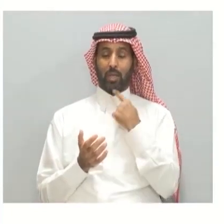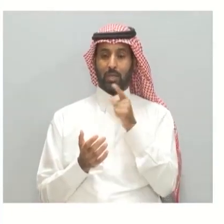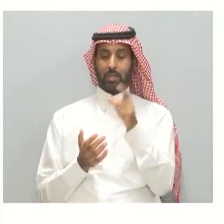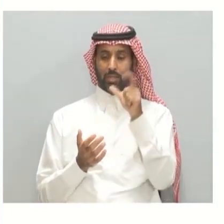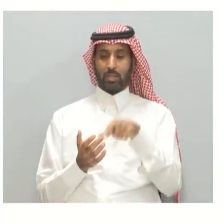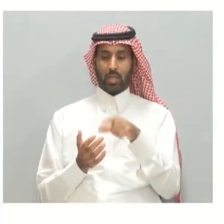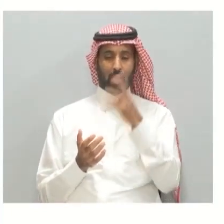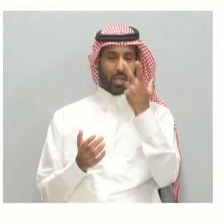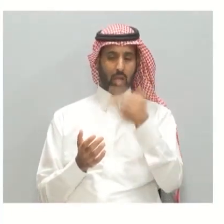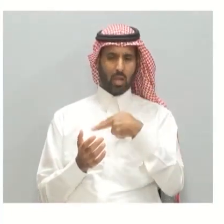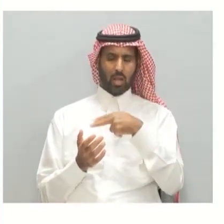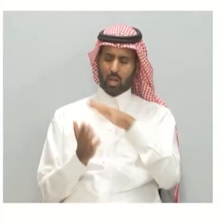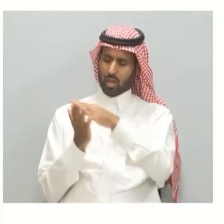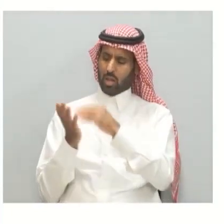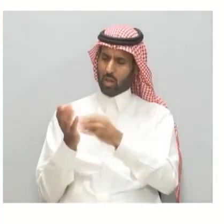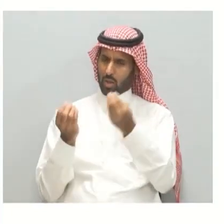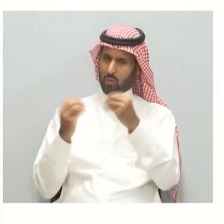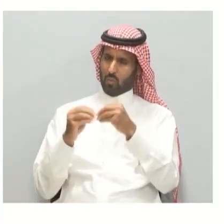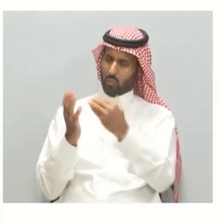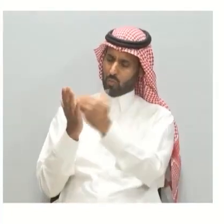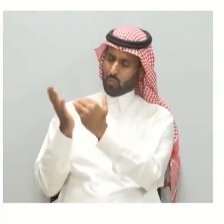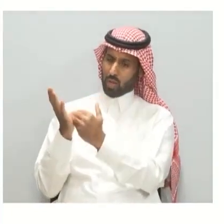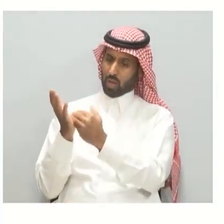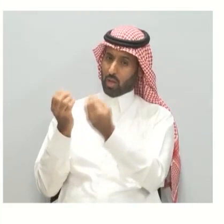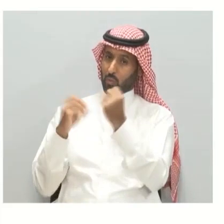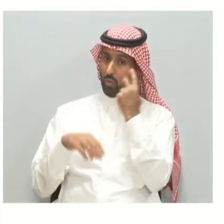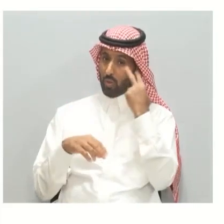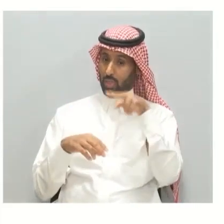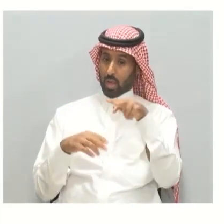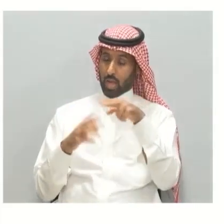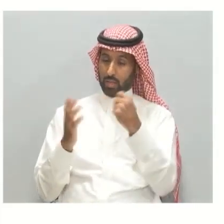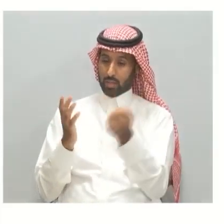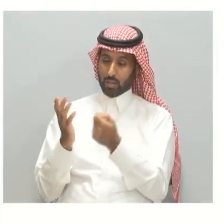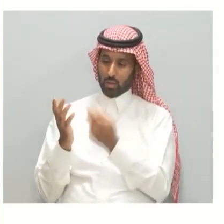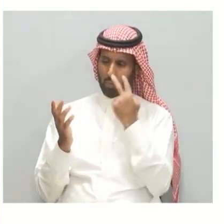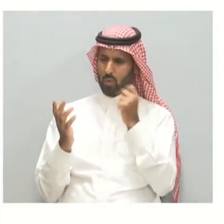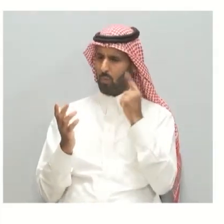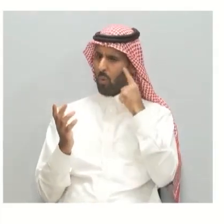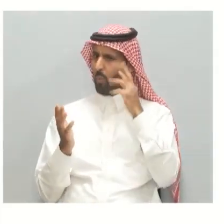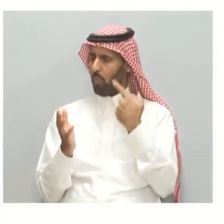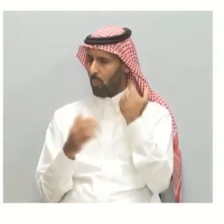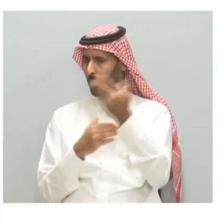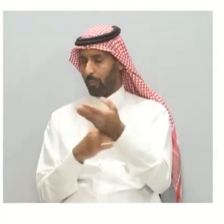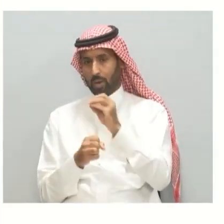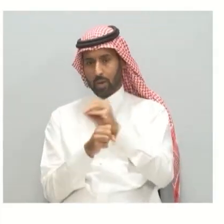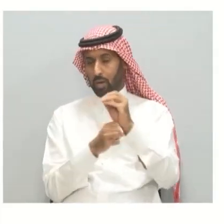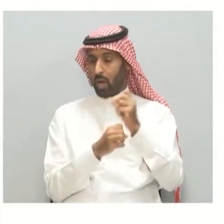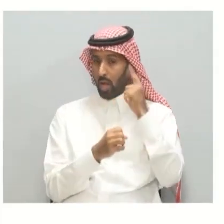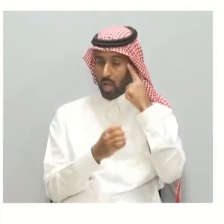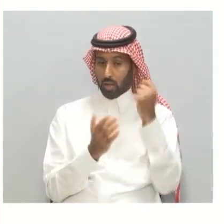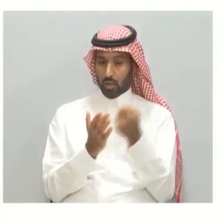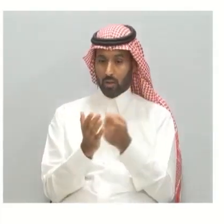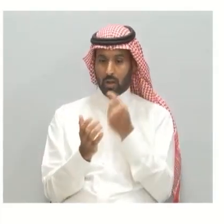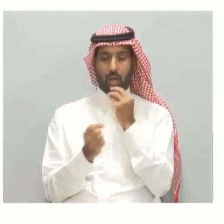Notice which paragraphs provide the writer's view and or opinion, objective